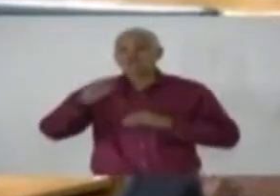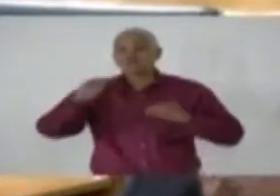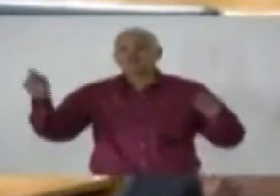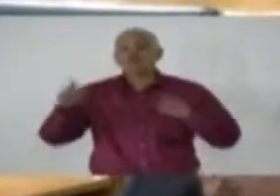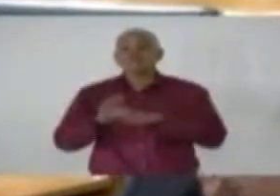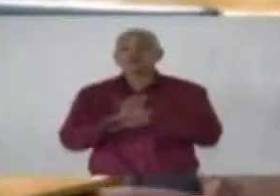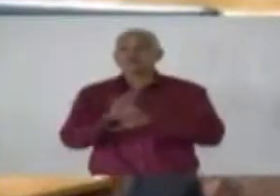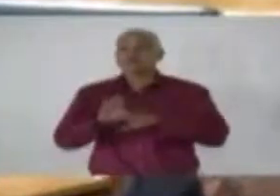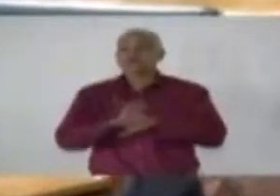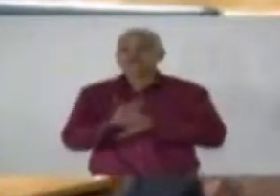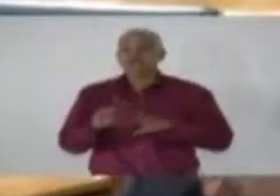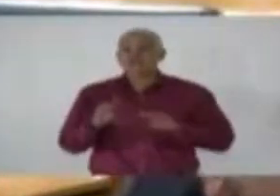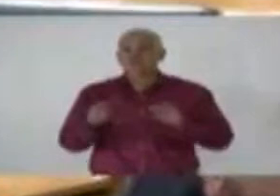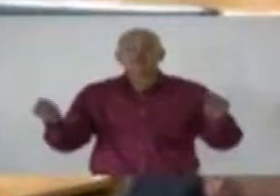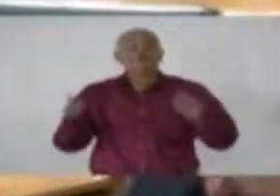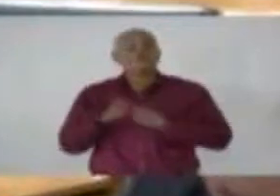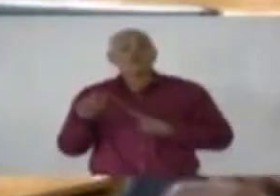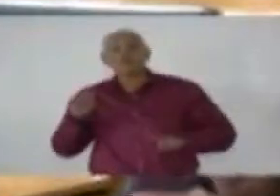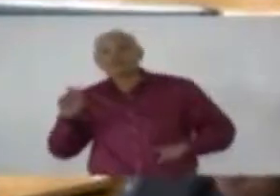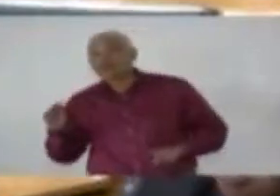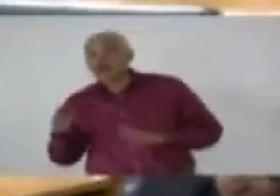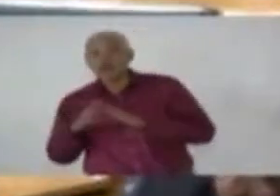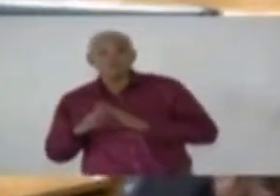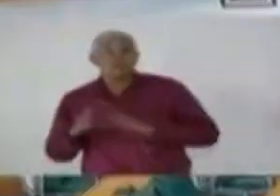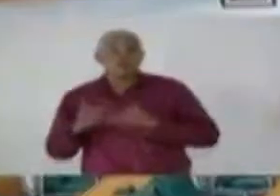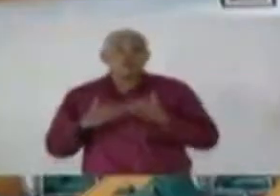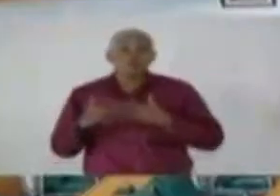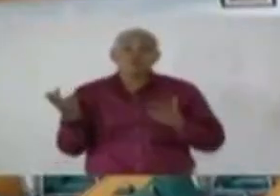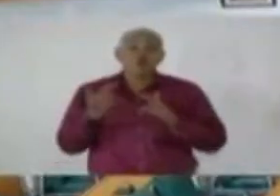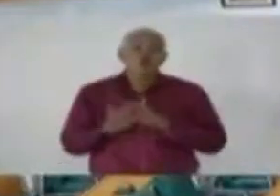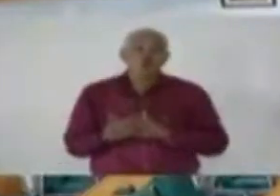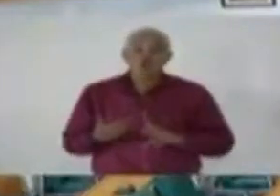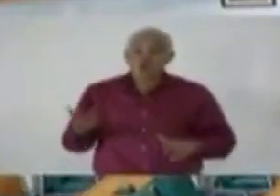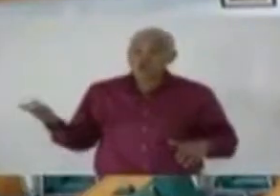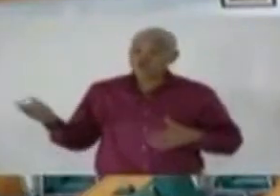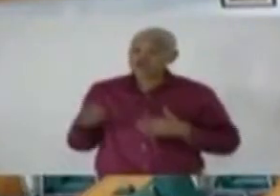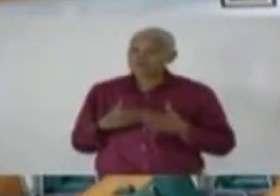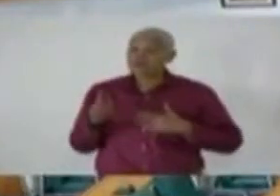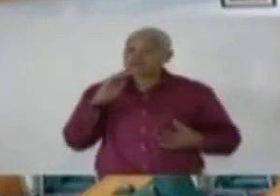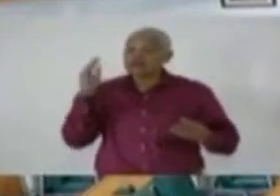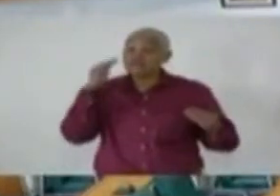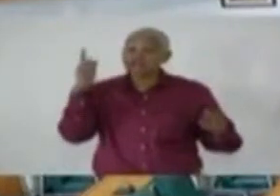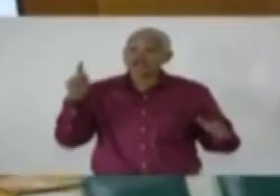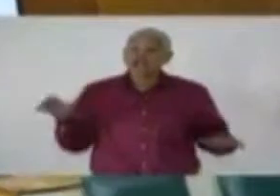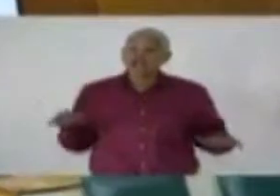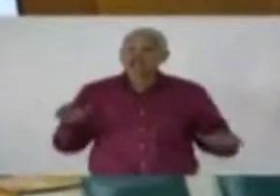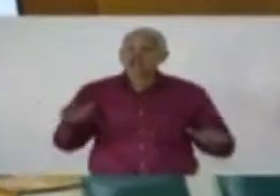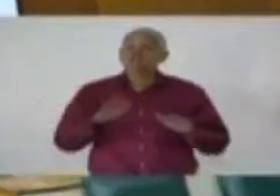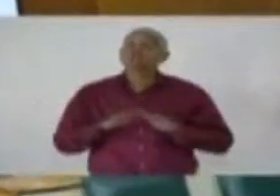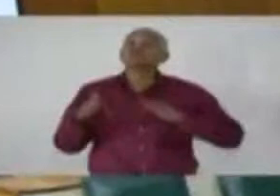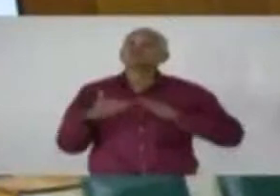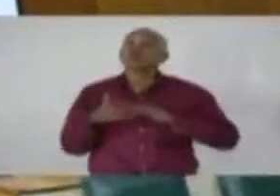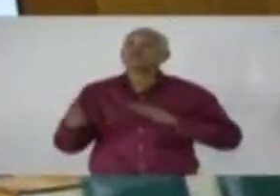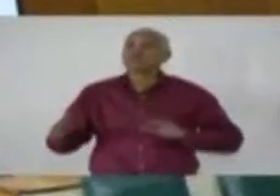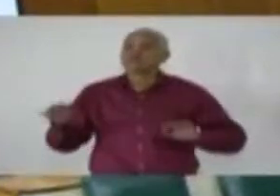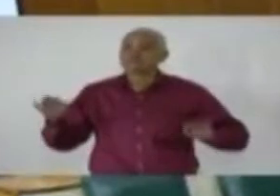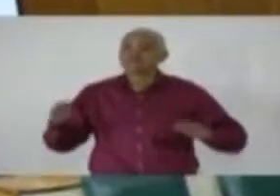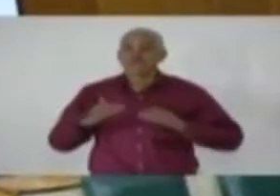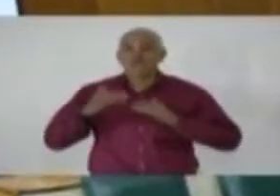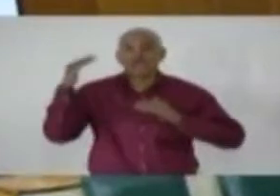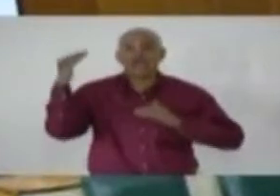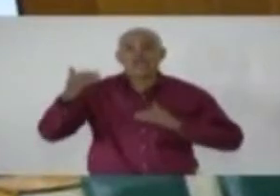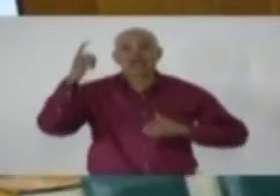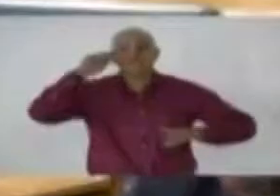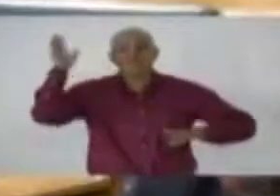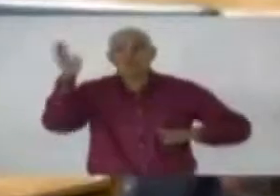Caribbean, none from Latin America. No matter what you call them, no matter how them tell you them good, Jamaica is ahead of